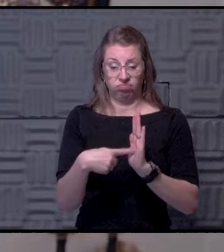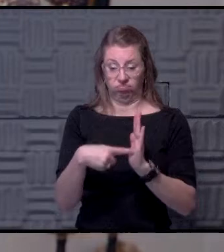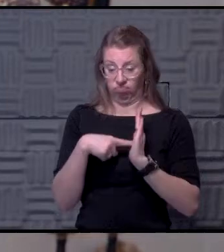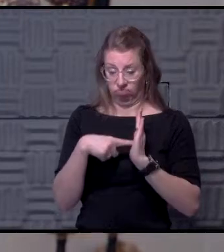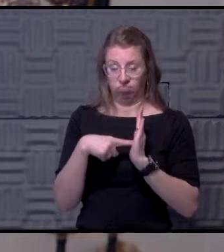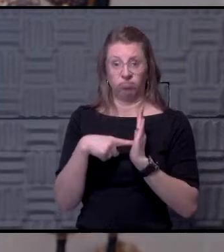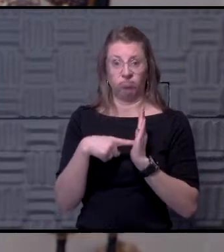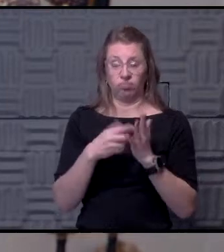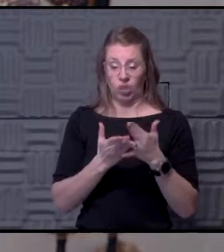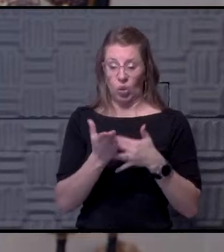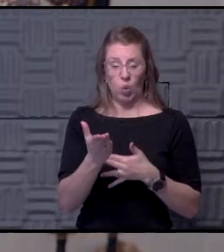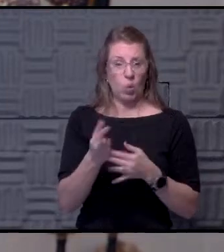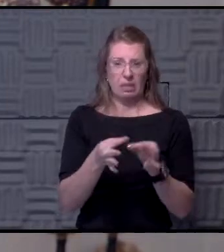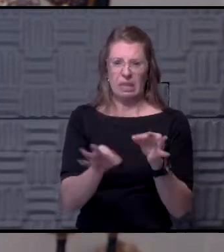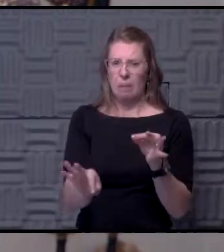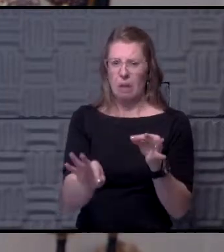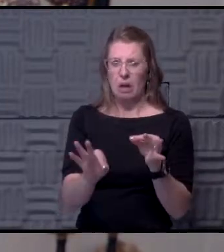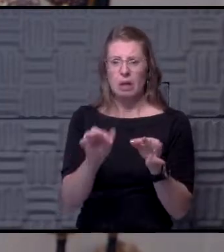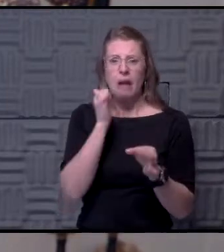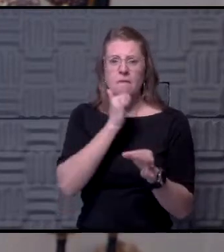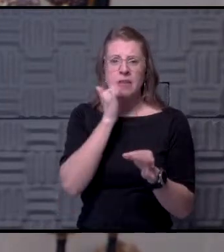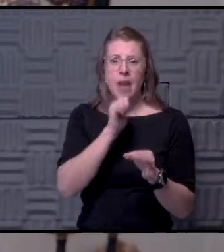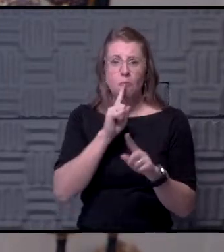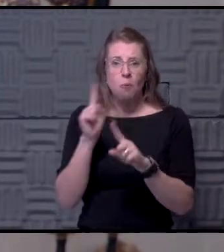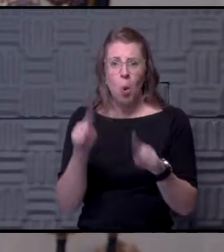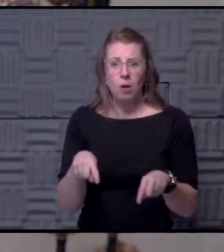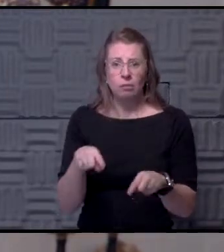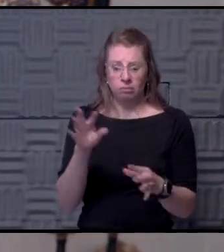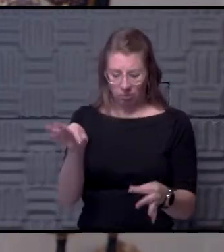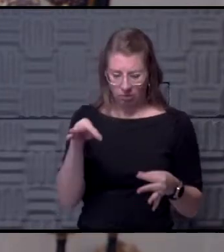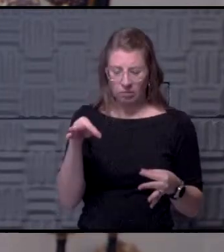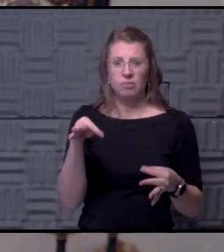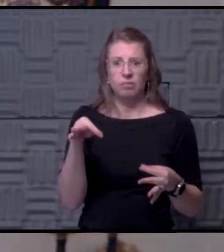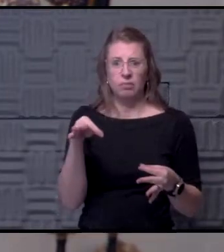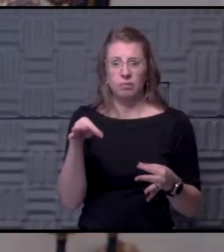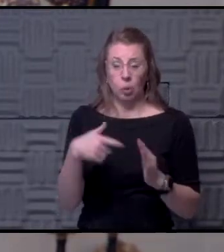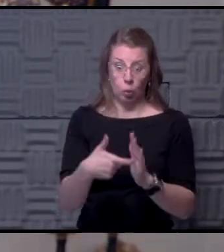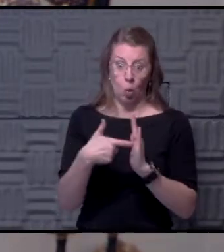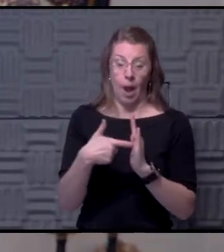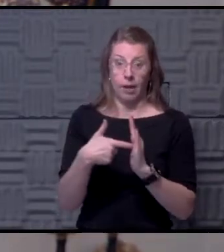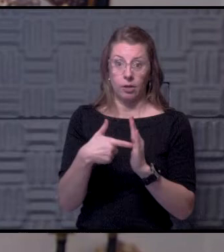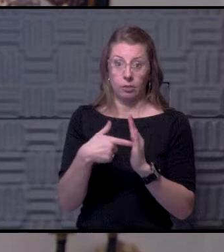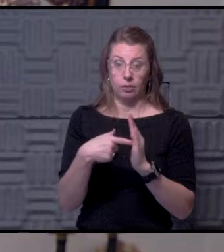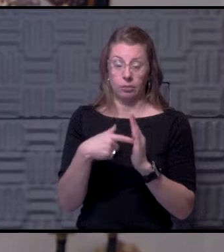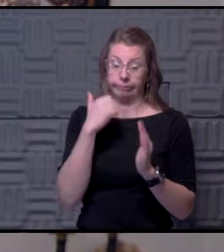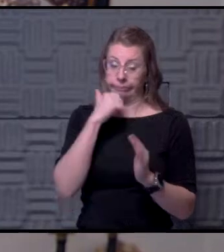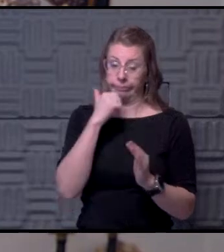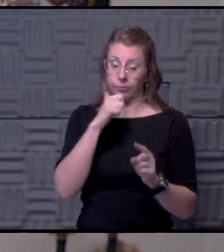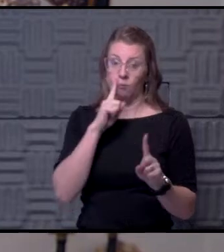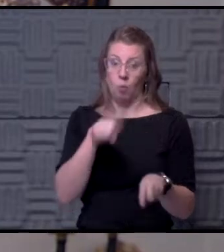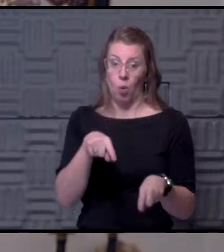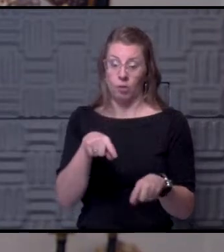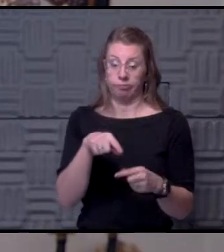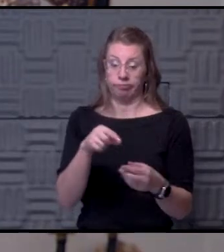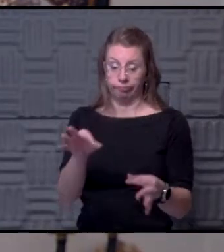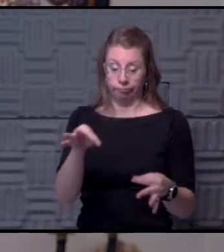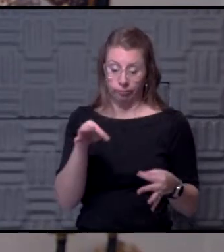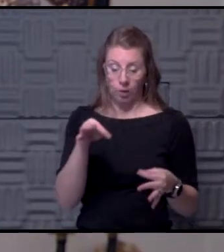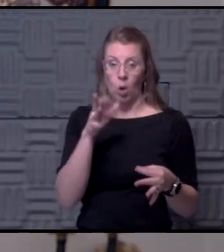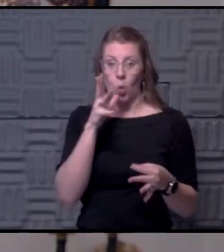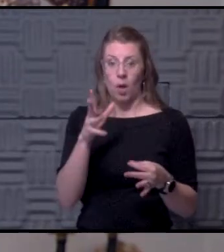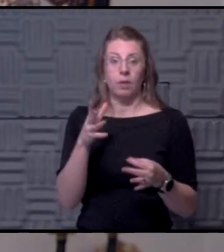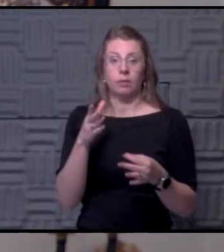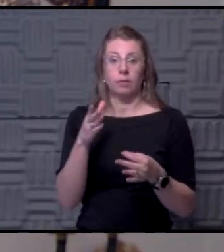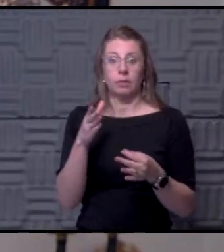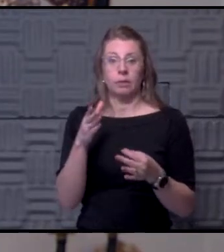us through a very simple daily report, we're requiring a daily report, then they're going to send us what's called a